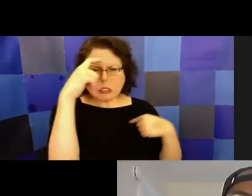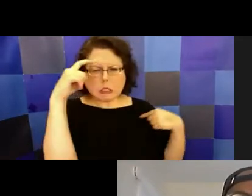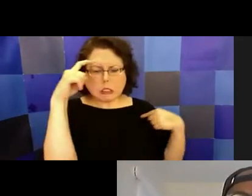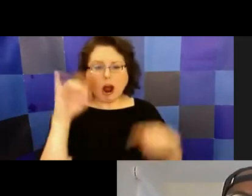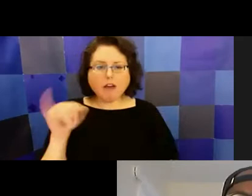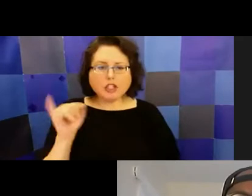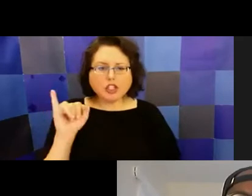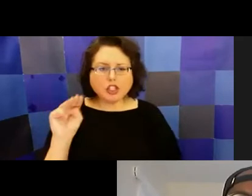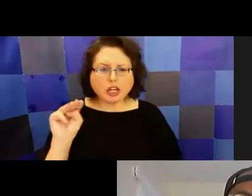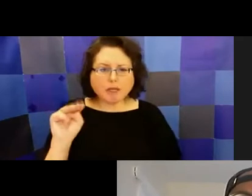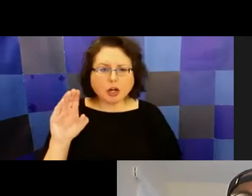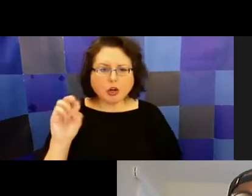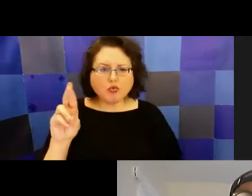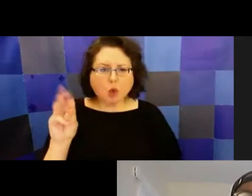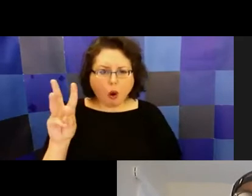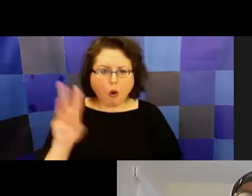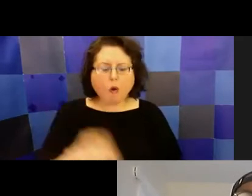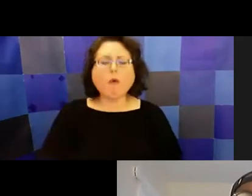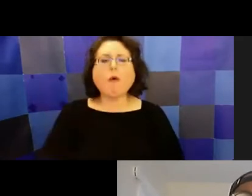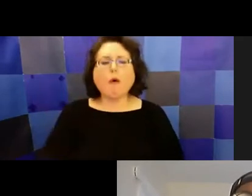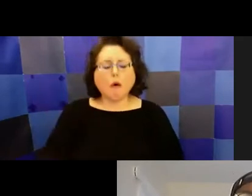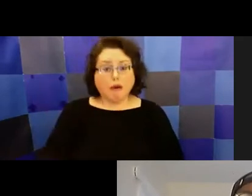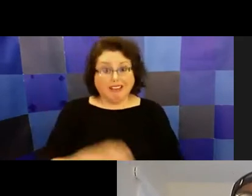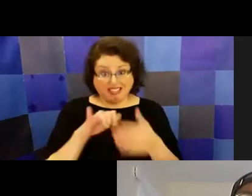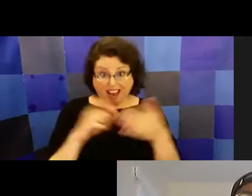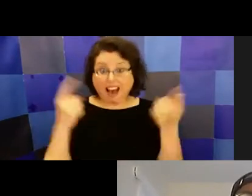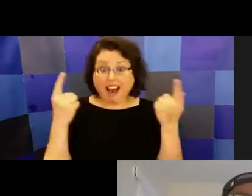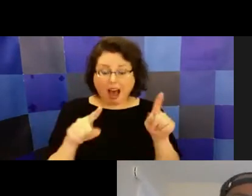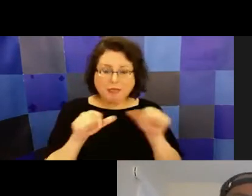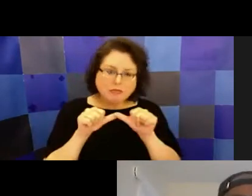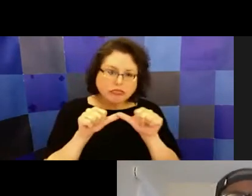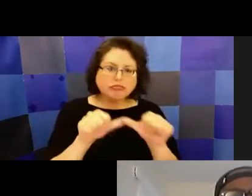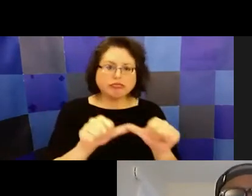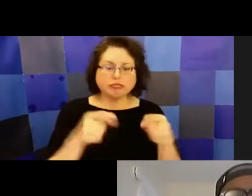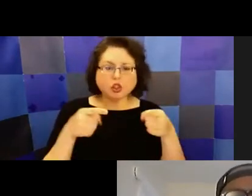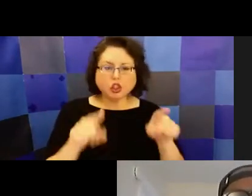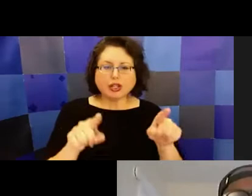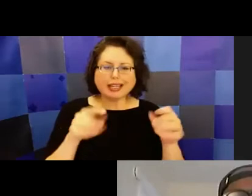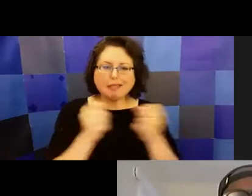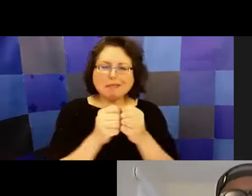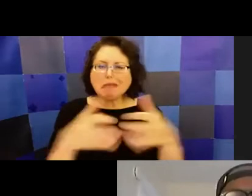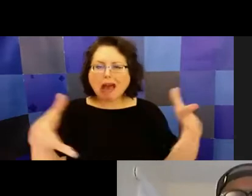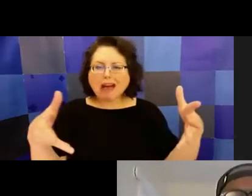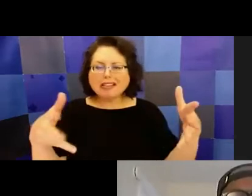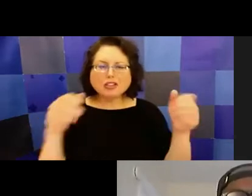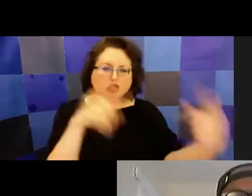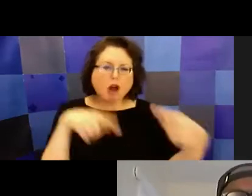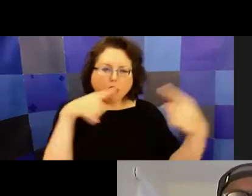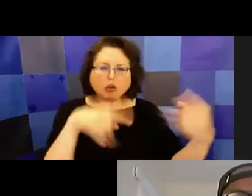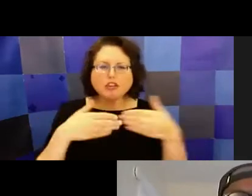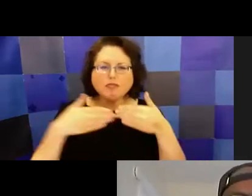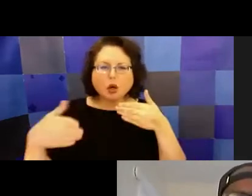It was the case during the, you know, mass struggles of the post-World War II